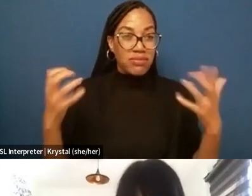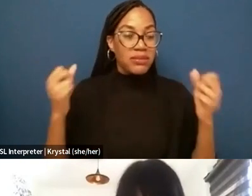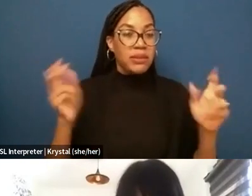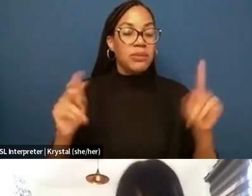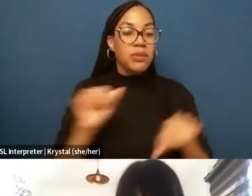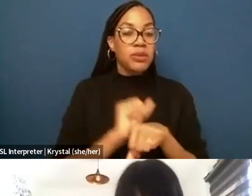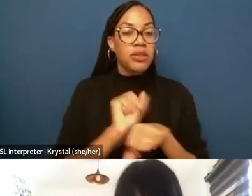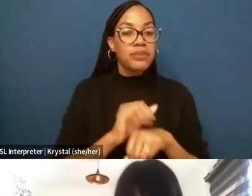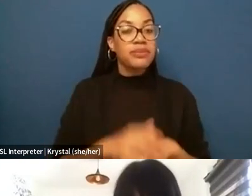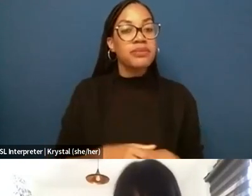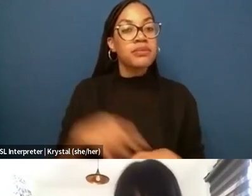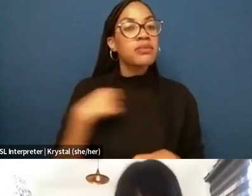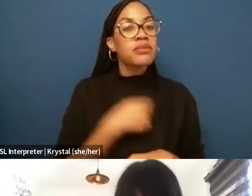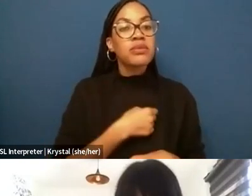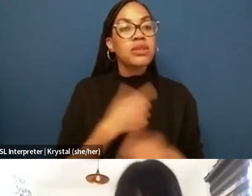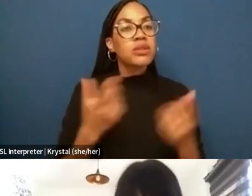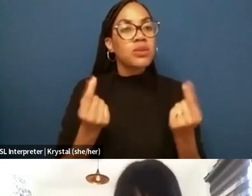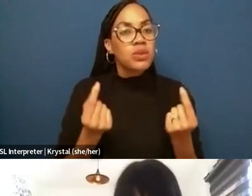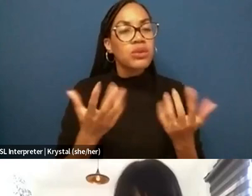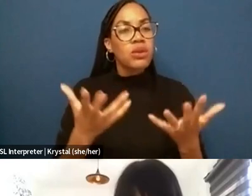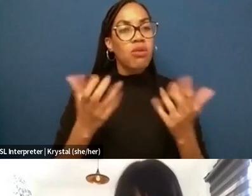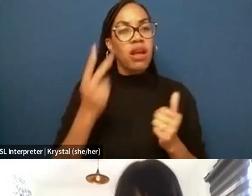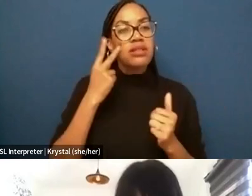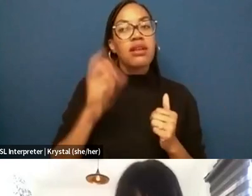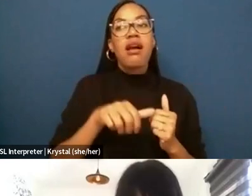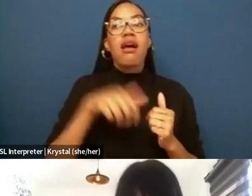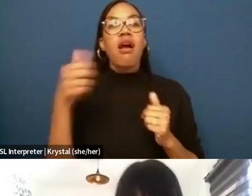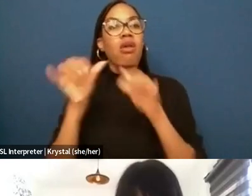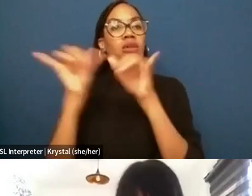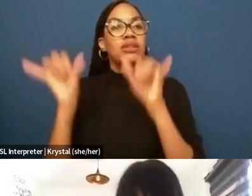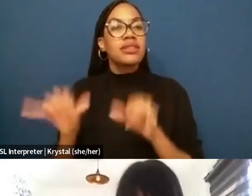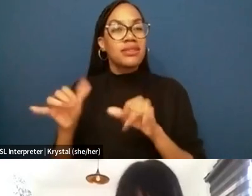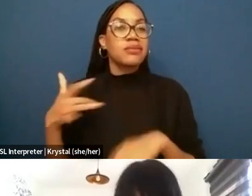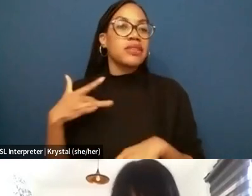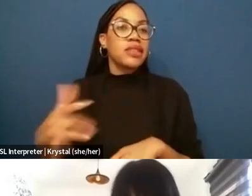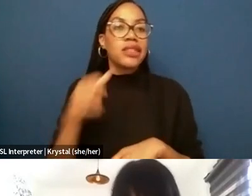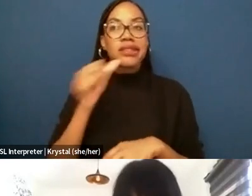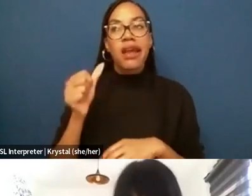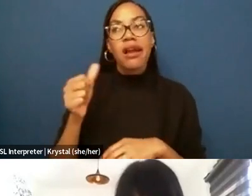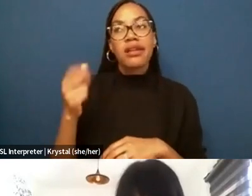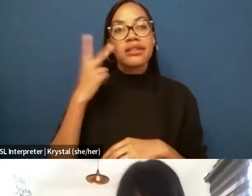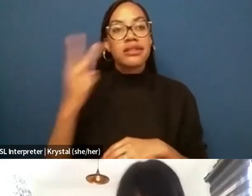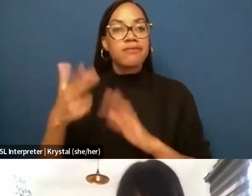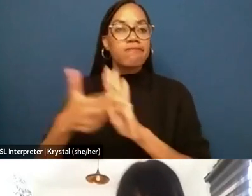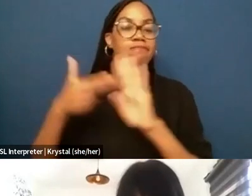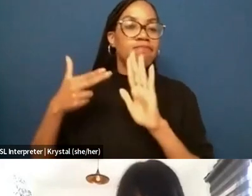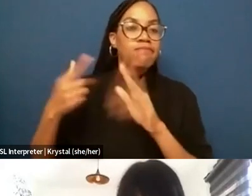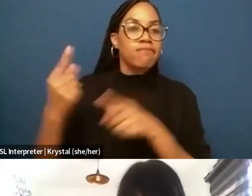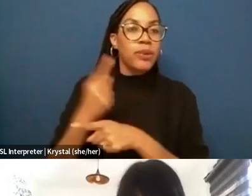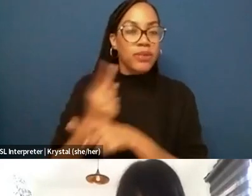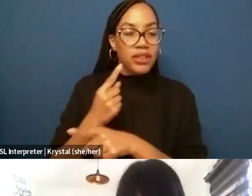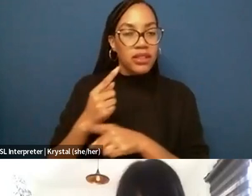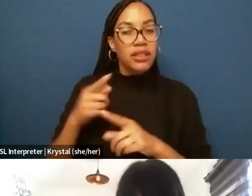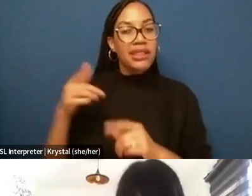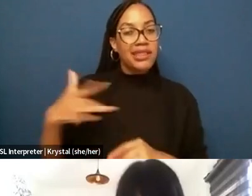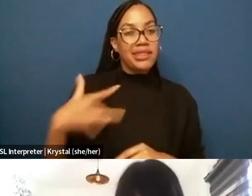system, are often not seen as legitimate, especially when we have BIPOC, MAD, disabled activists doing the work.